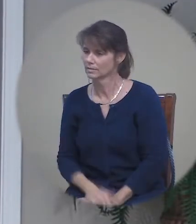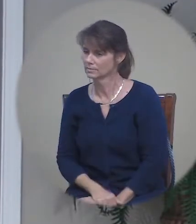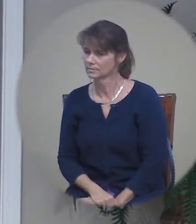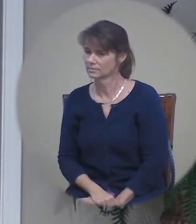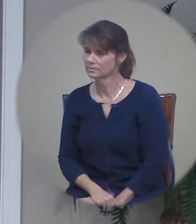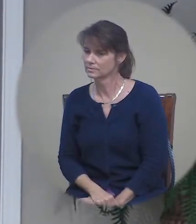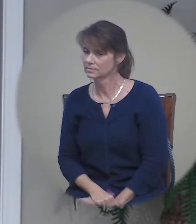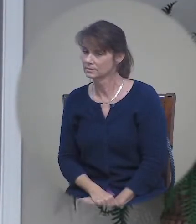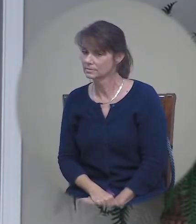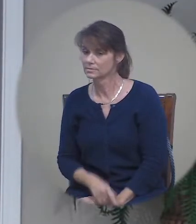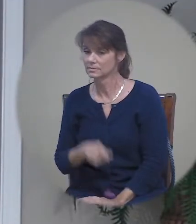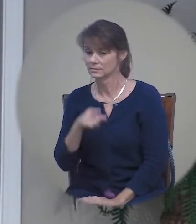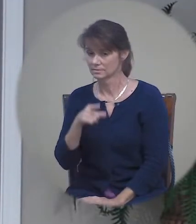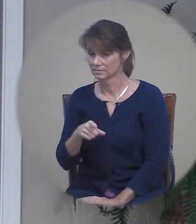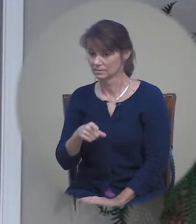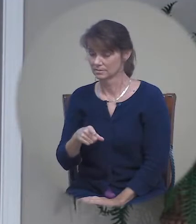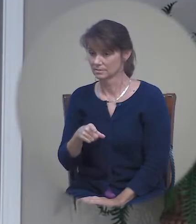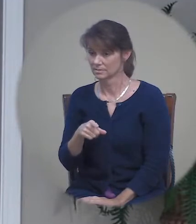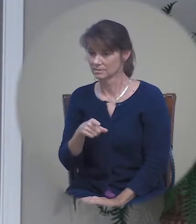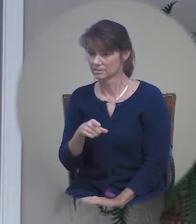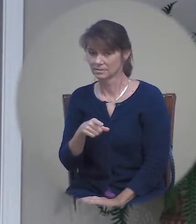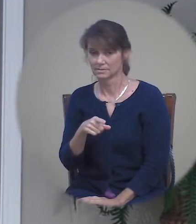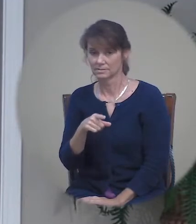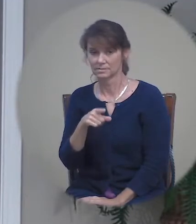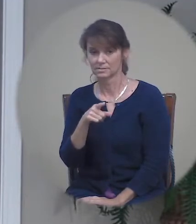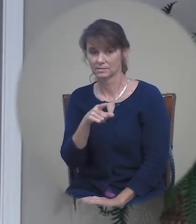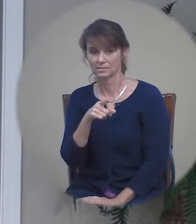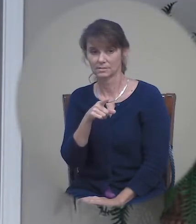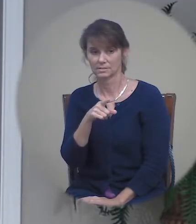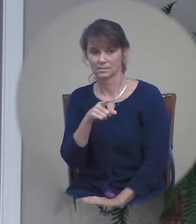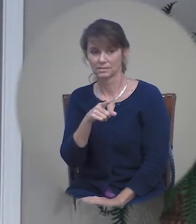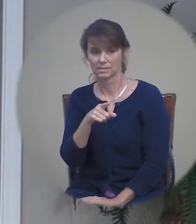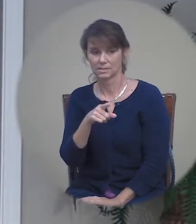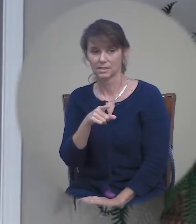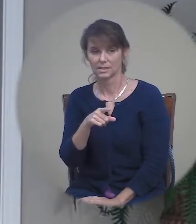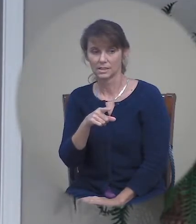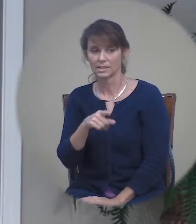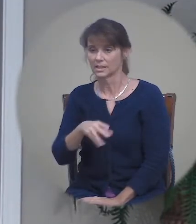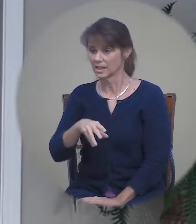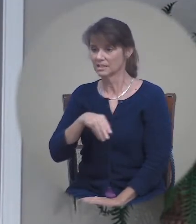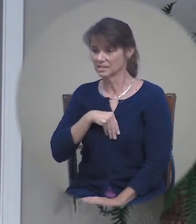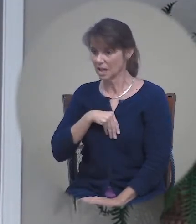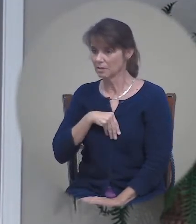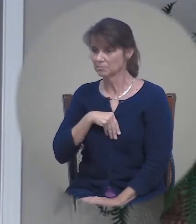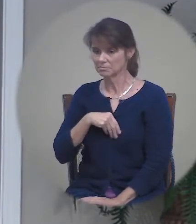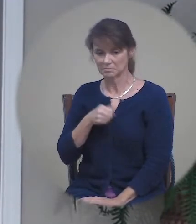He was admitting in some ways that there's nothing he can do by himself.